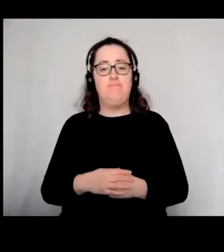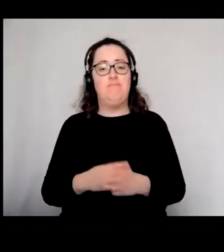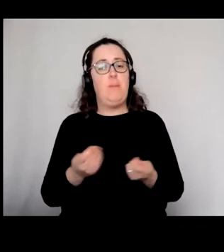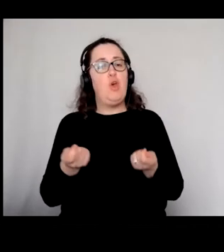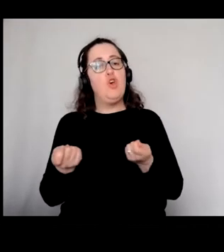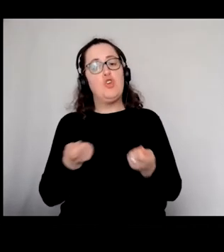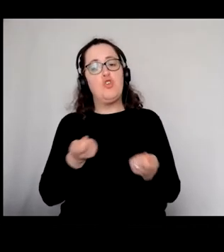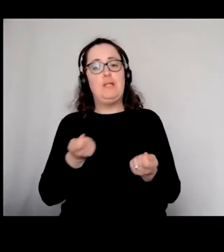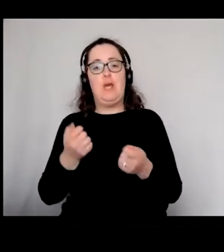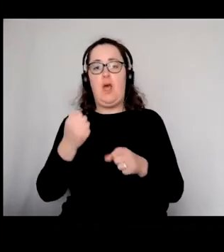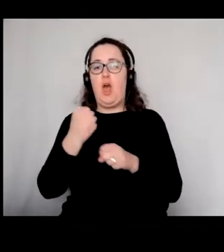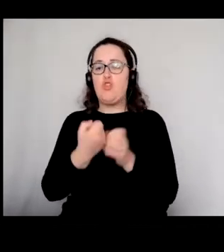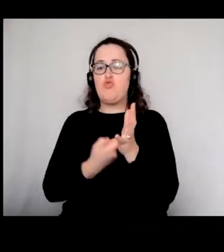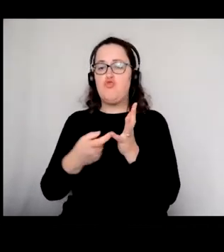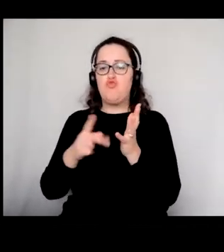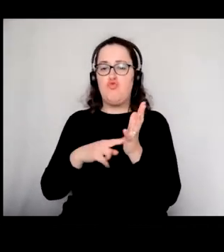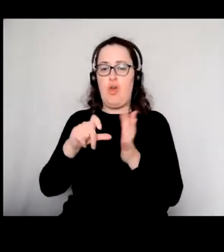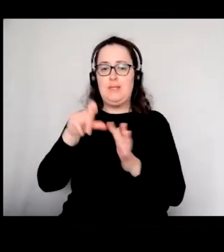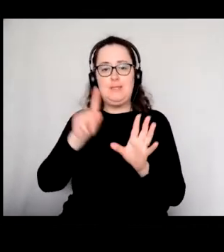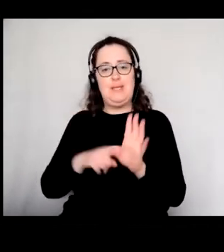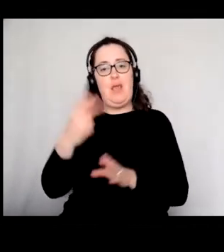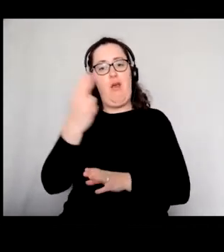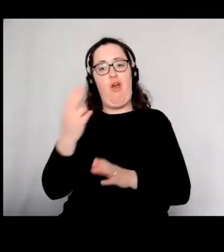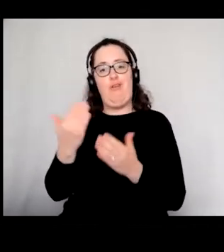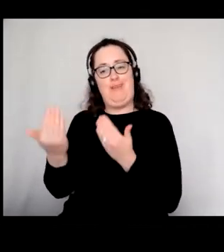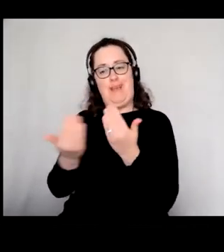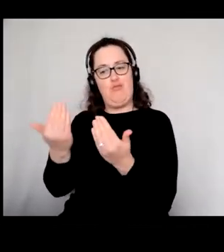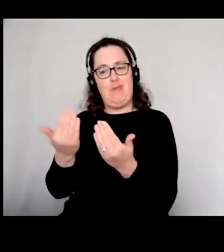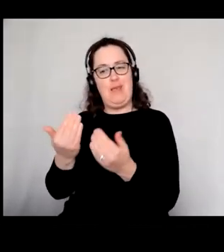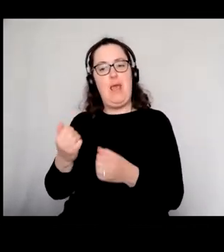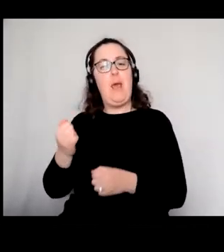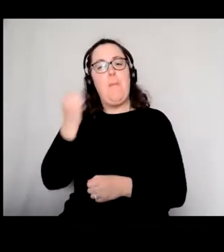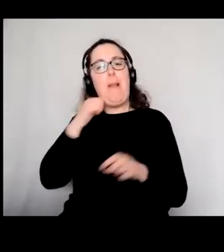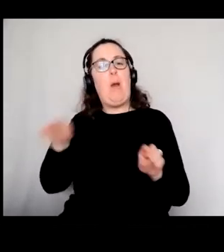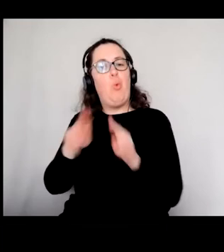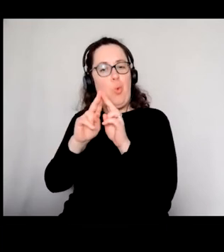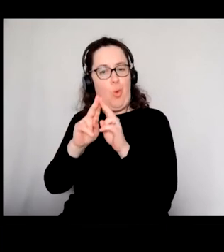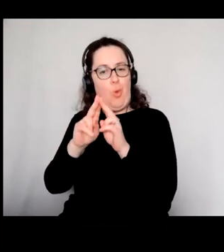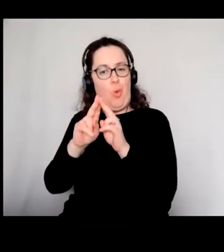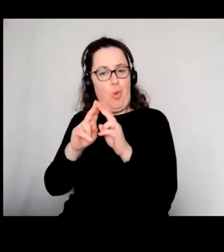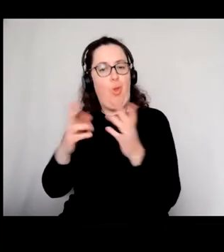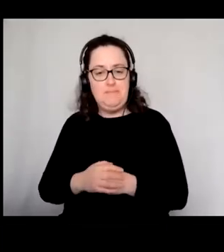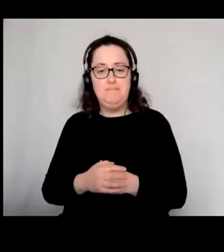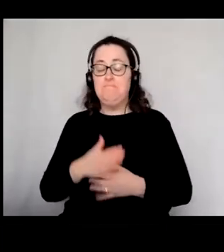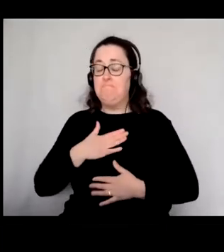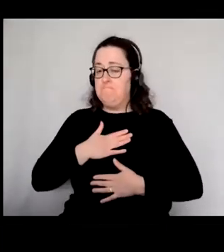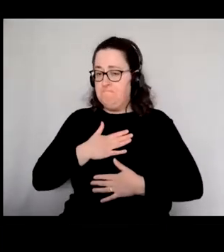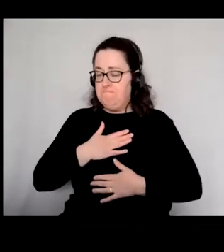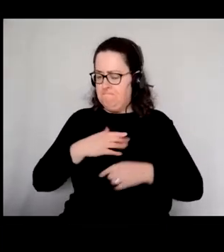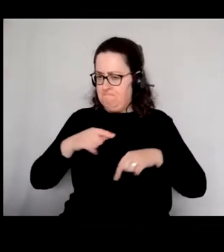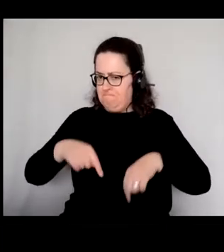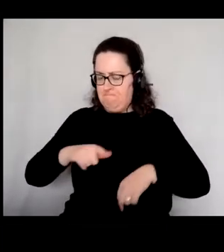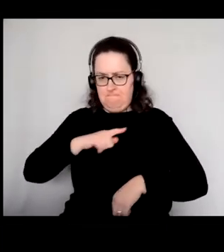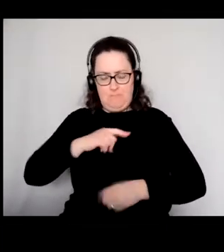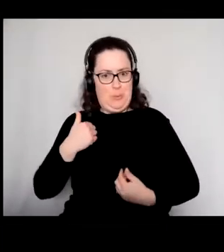I'm the curator at Grundy Art Gallery in Blackpool, which is part of Blackpool Council. And I'm here because we were very lucky